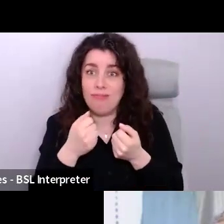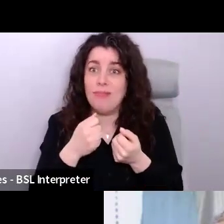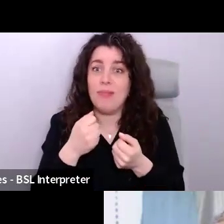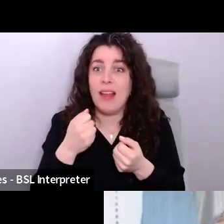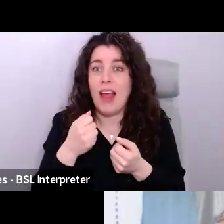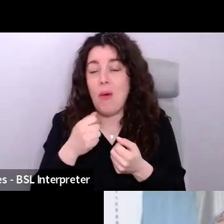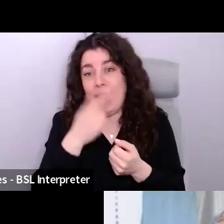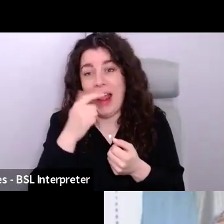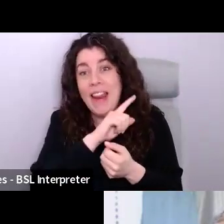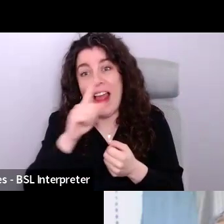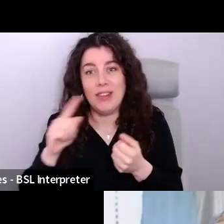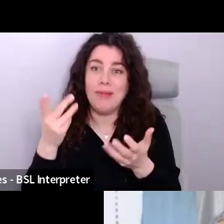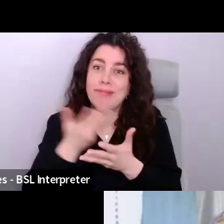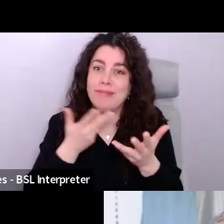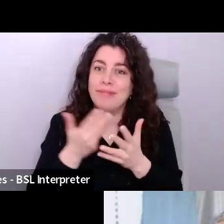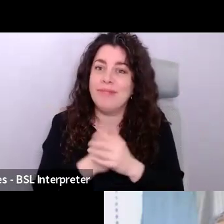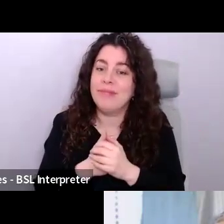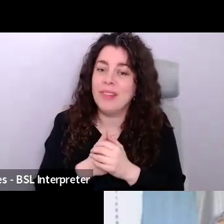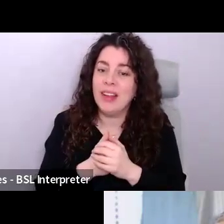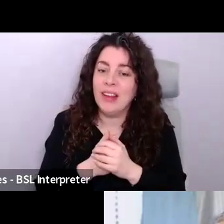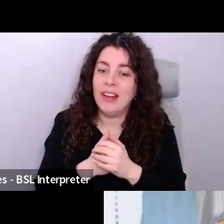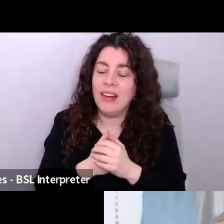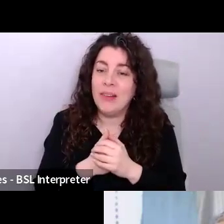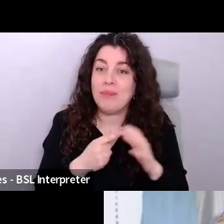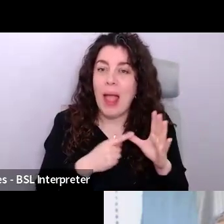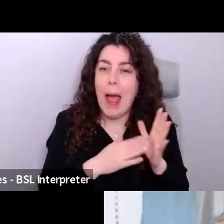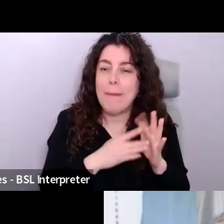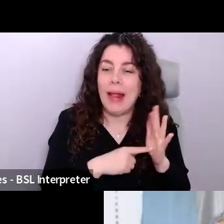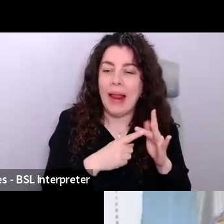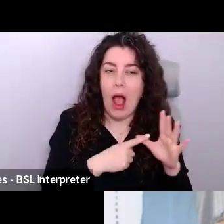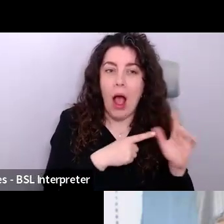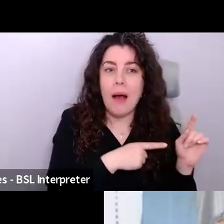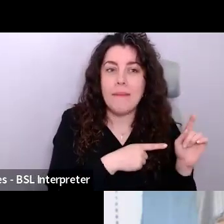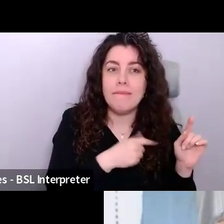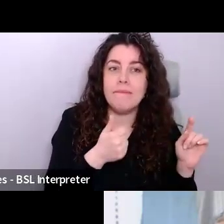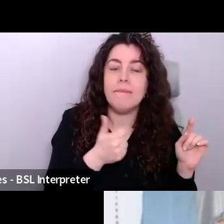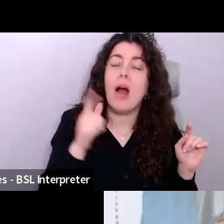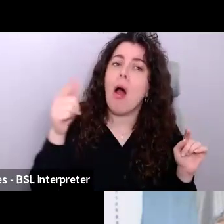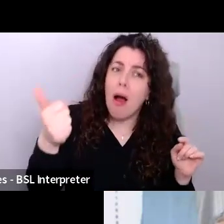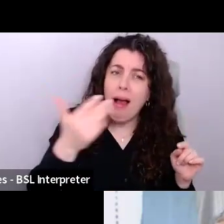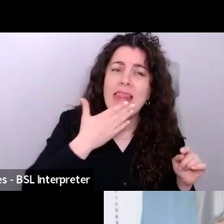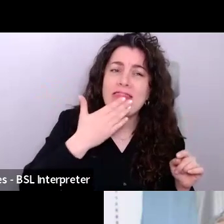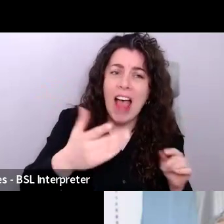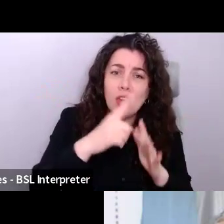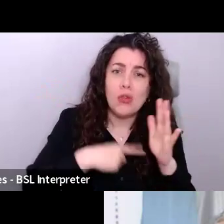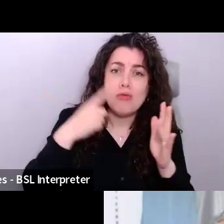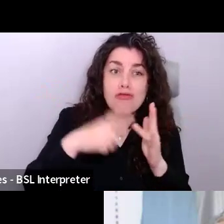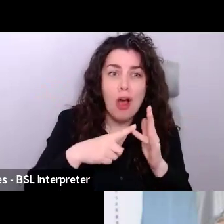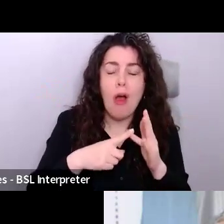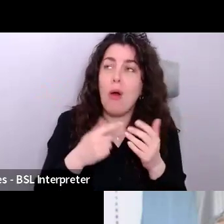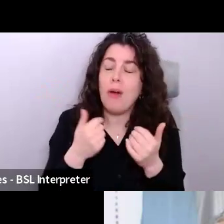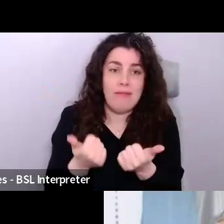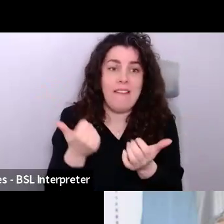too. Thank you so much, Jo. It's really useful just to hear different people's experiences and perspectives,